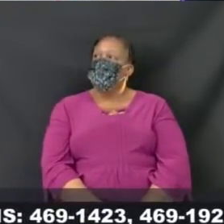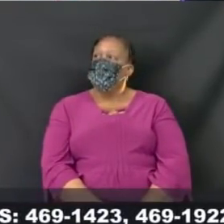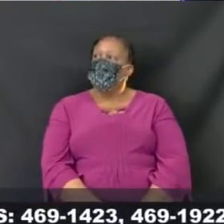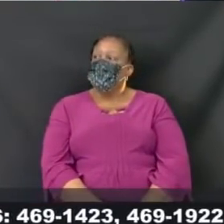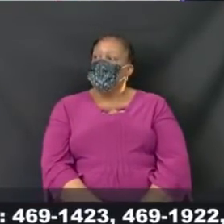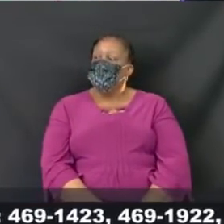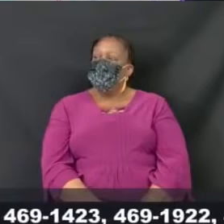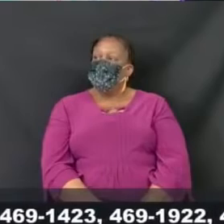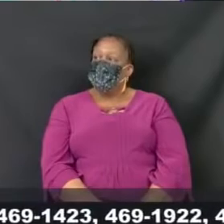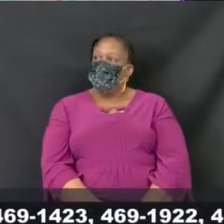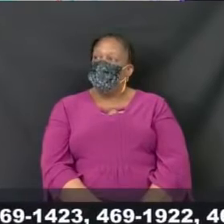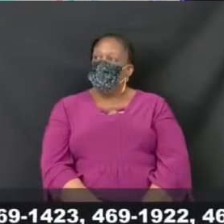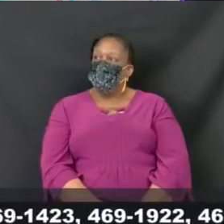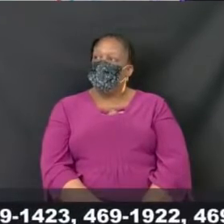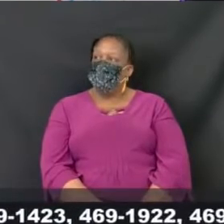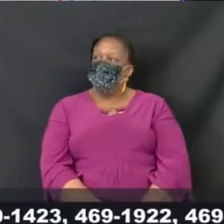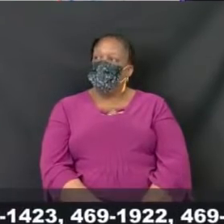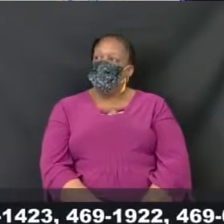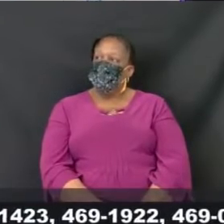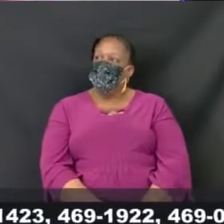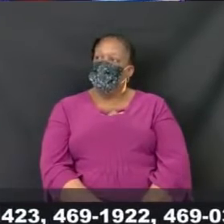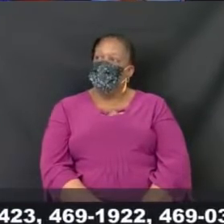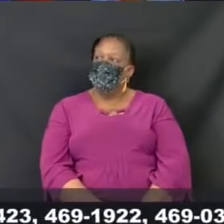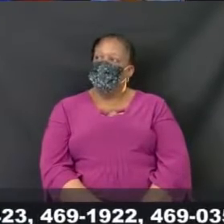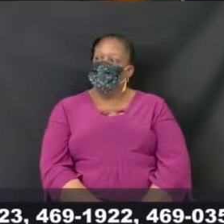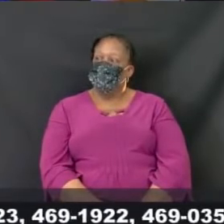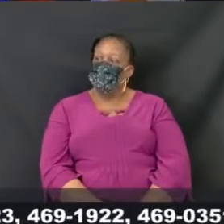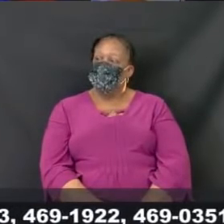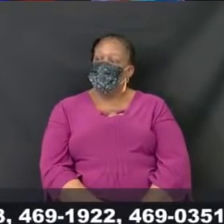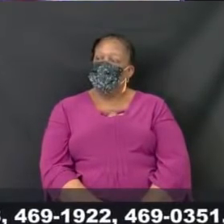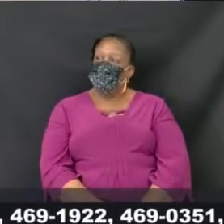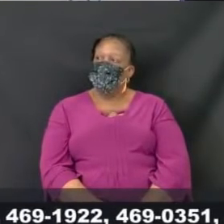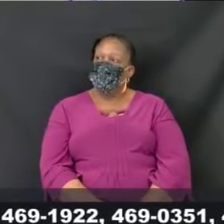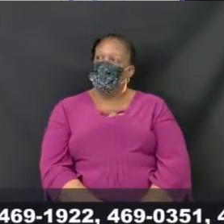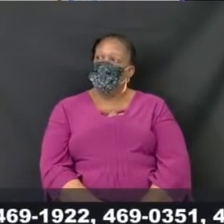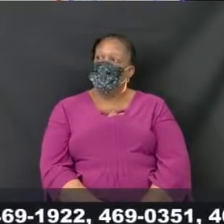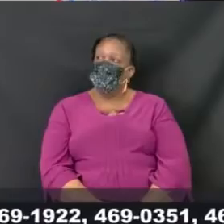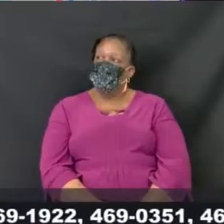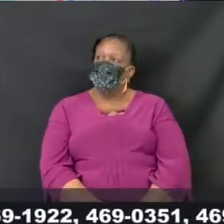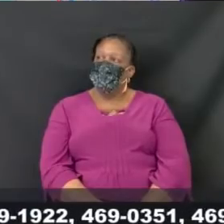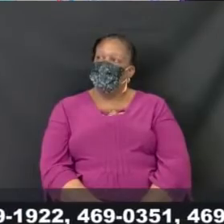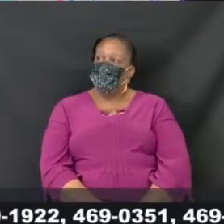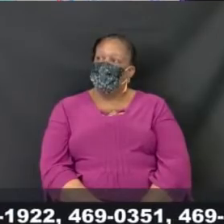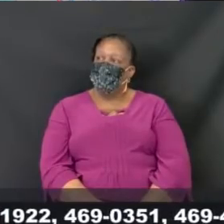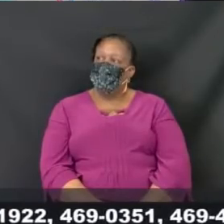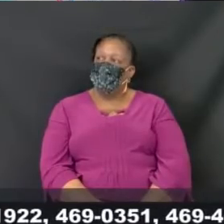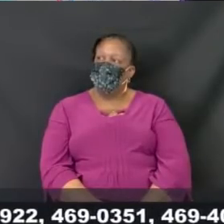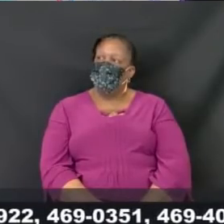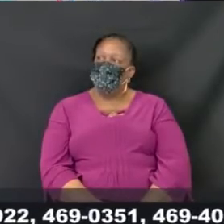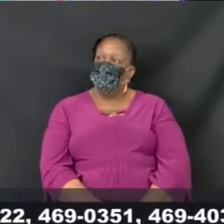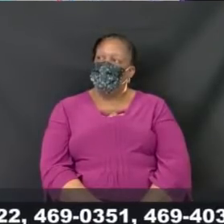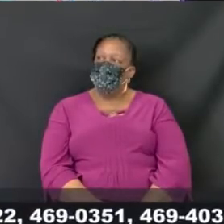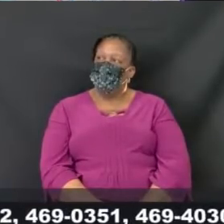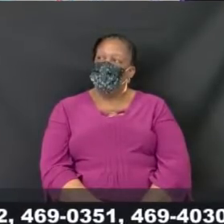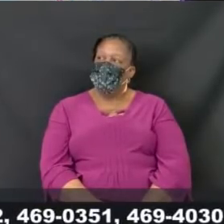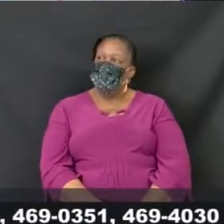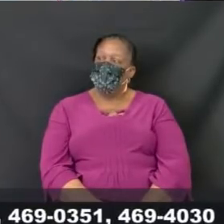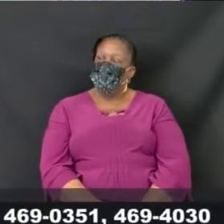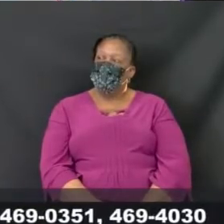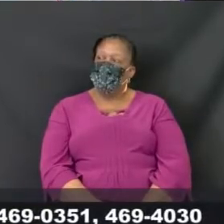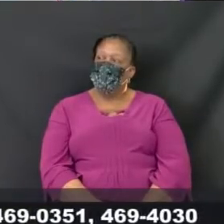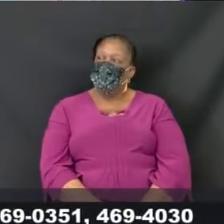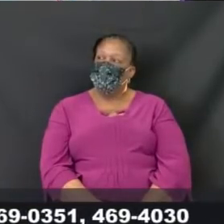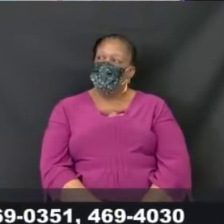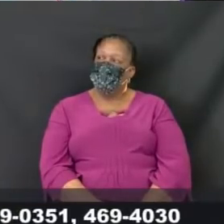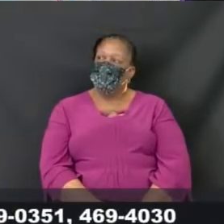I don't know of any responsible medical institution or professional that